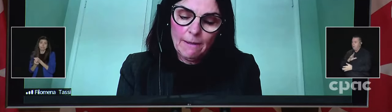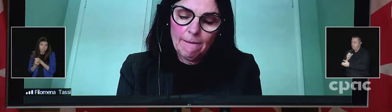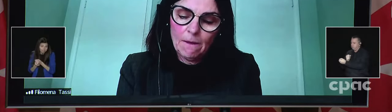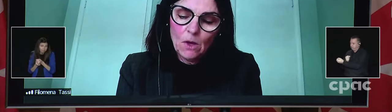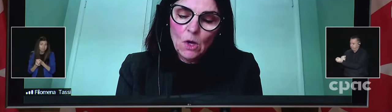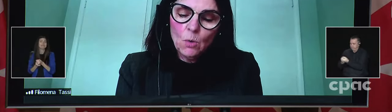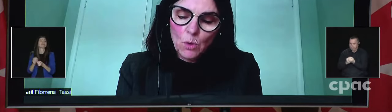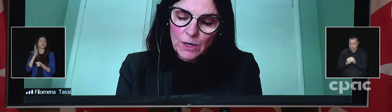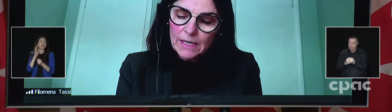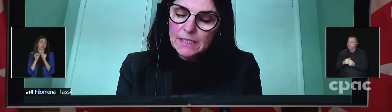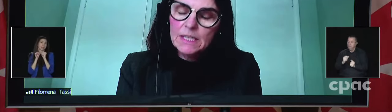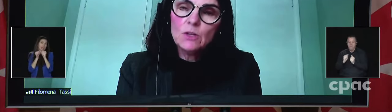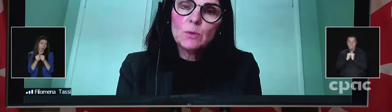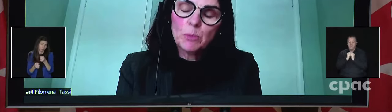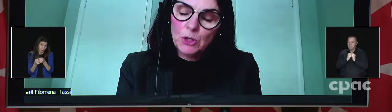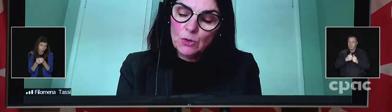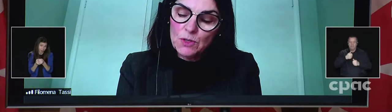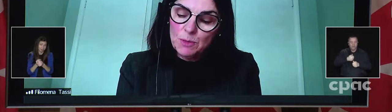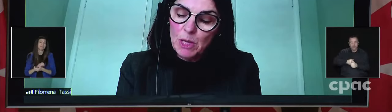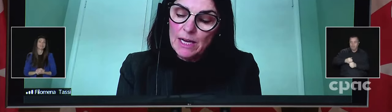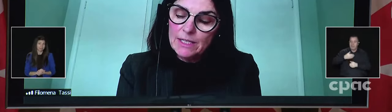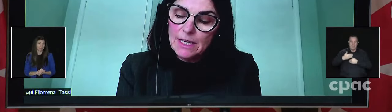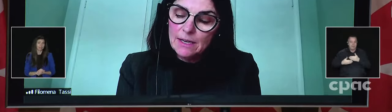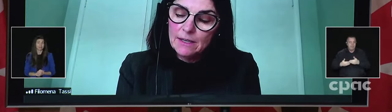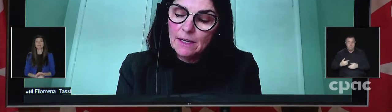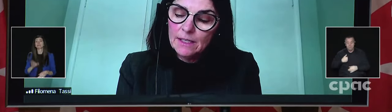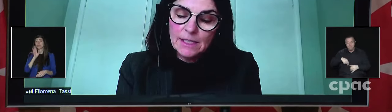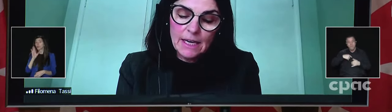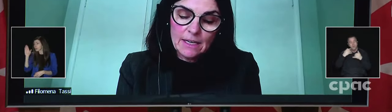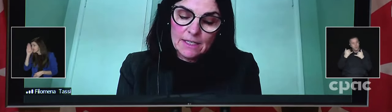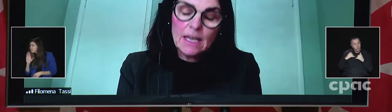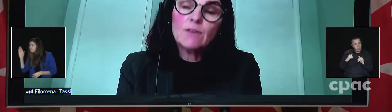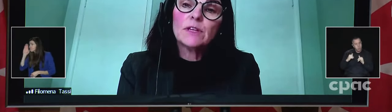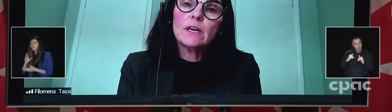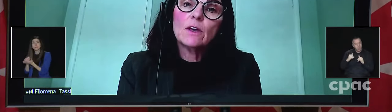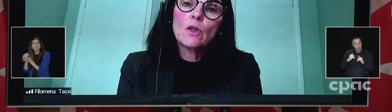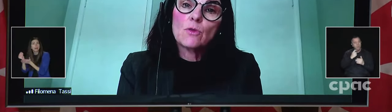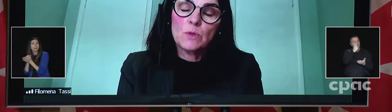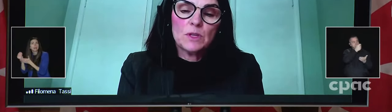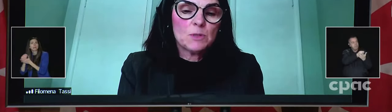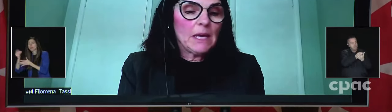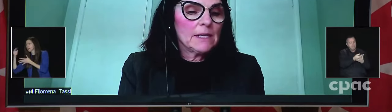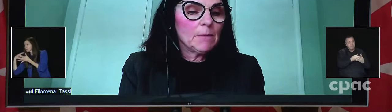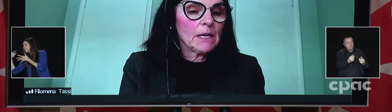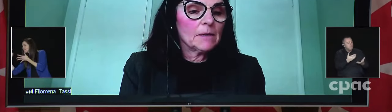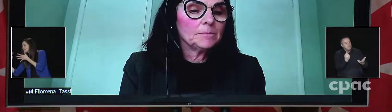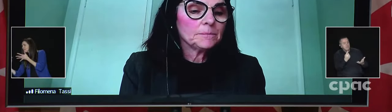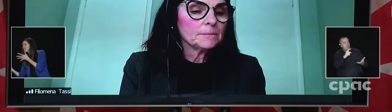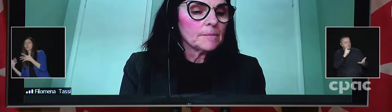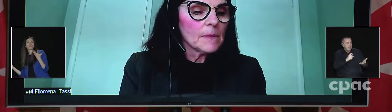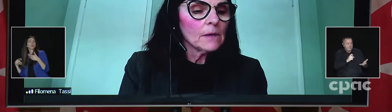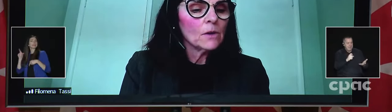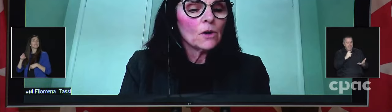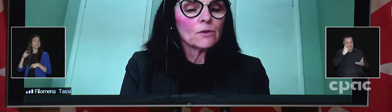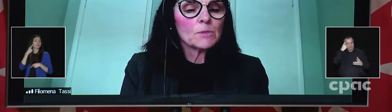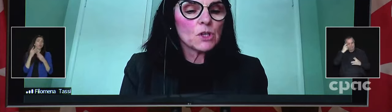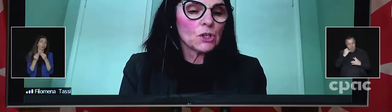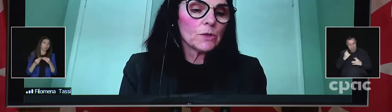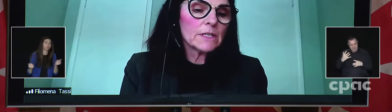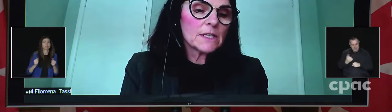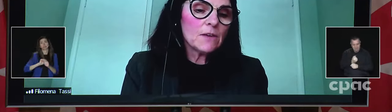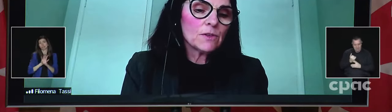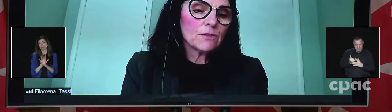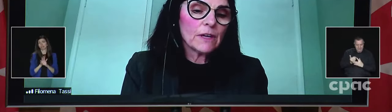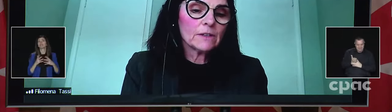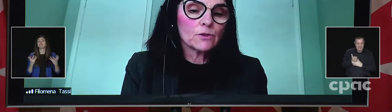way. We're going to continue to procure the supplies needed to get us safely through this pandemic. From